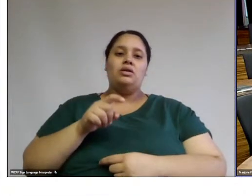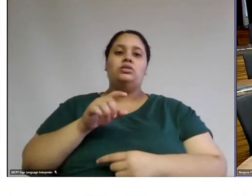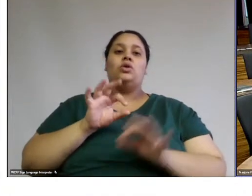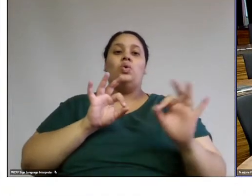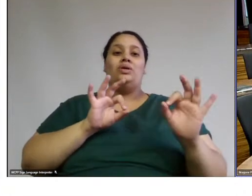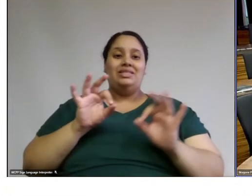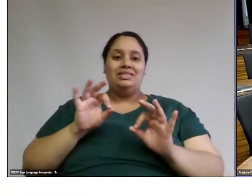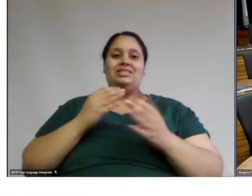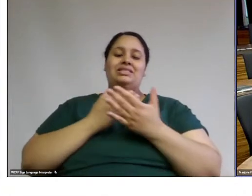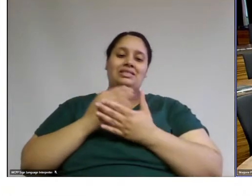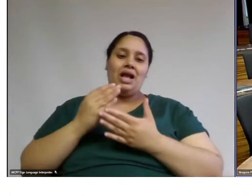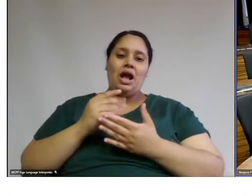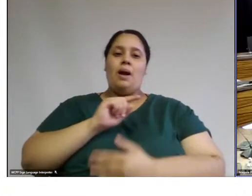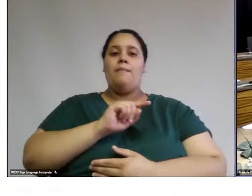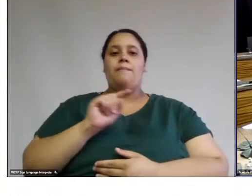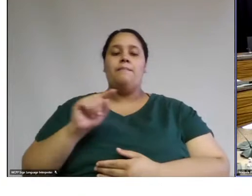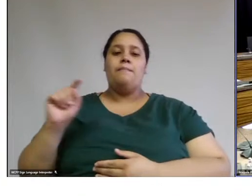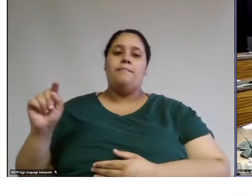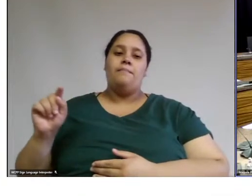in some of us, in some